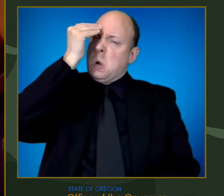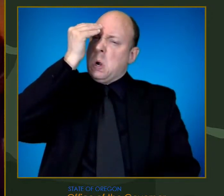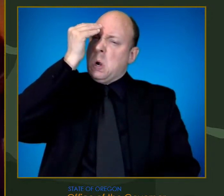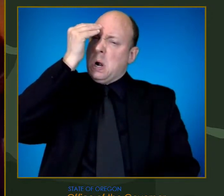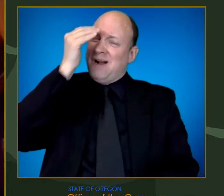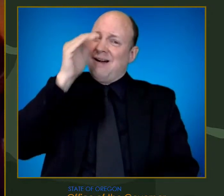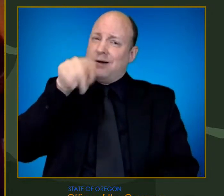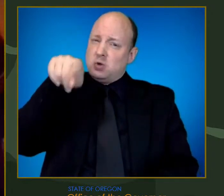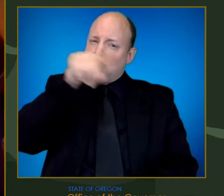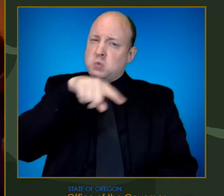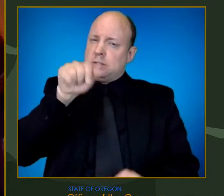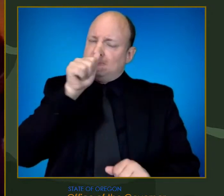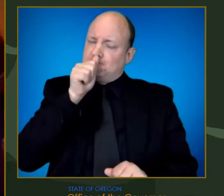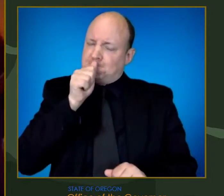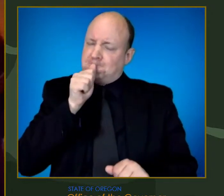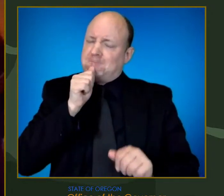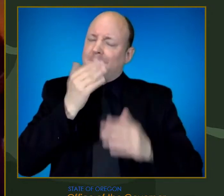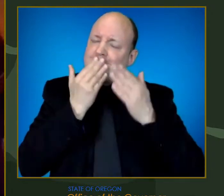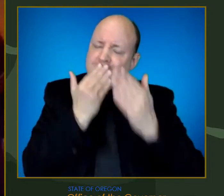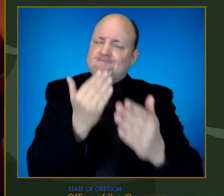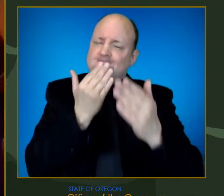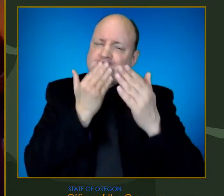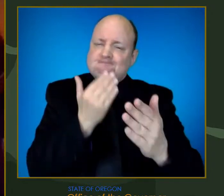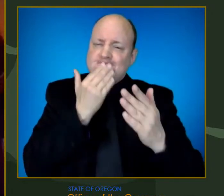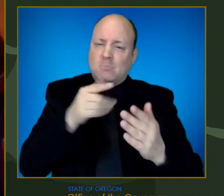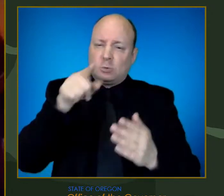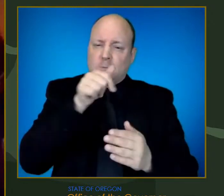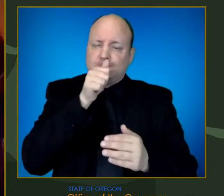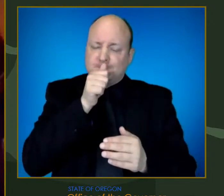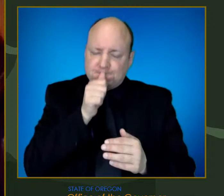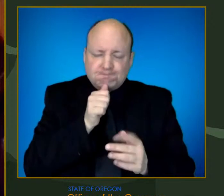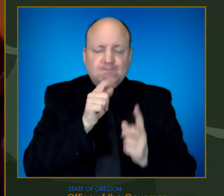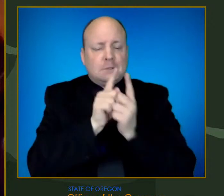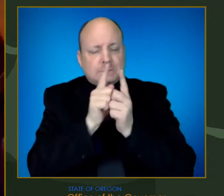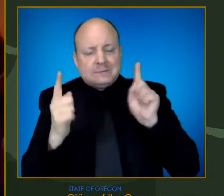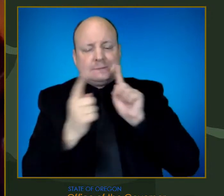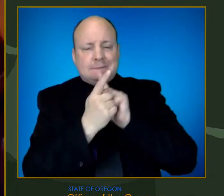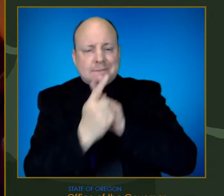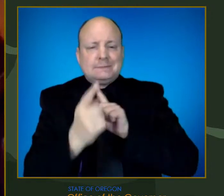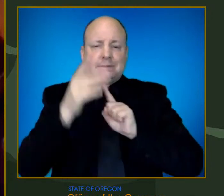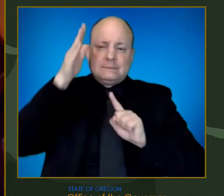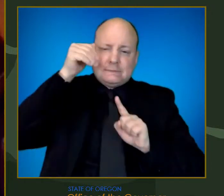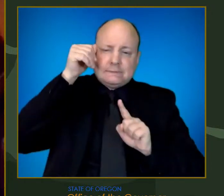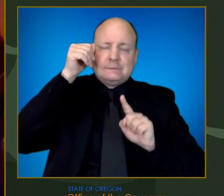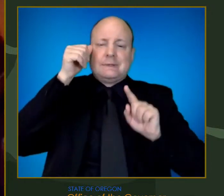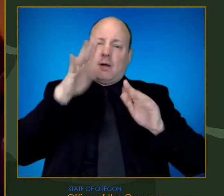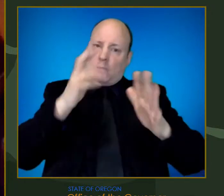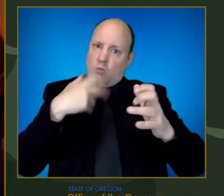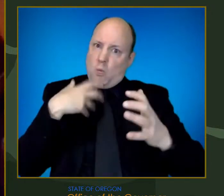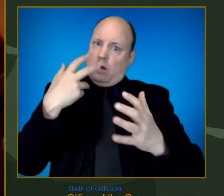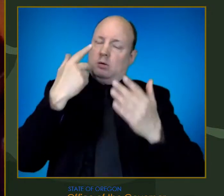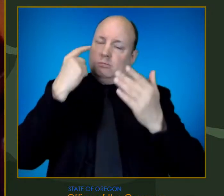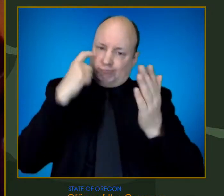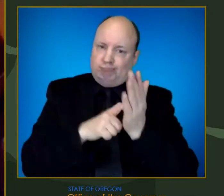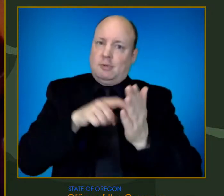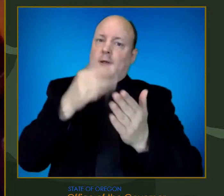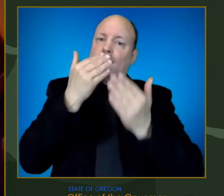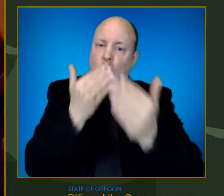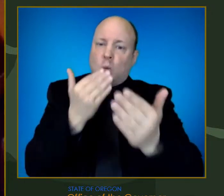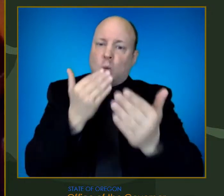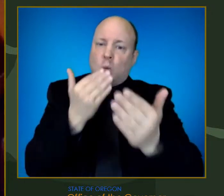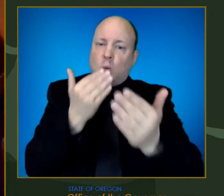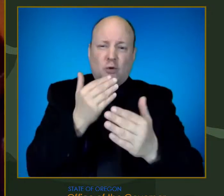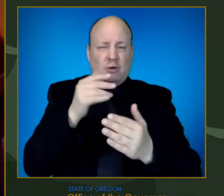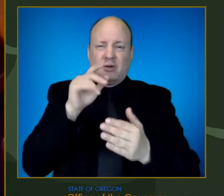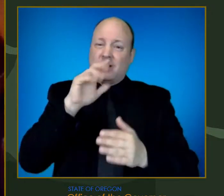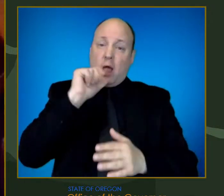soon, getting vaccinated. As I've said before, this is not forever, but just for now. And with that, I'd like to